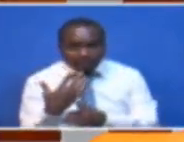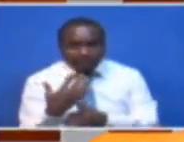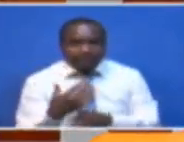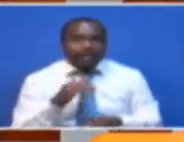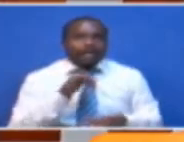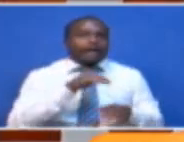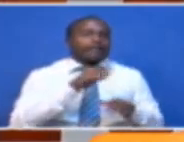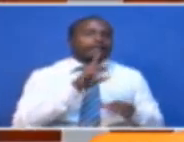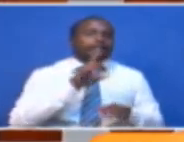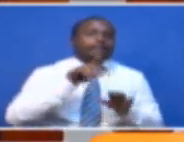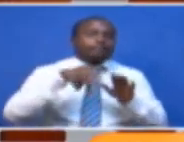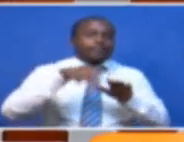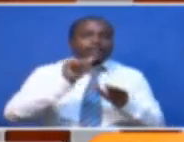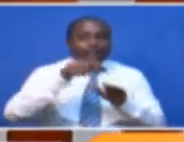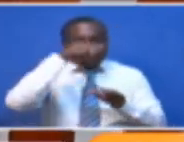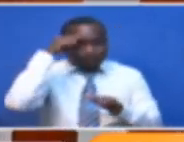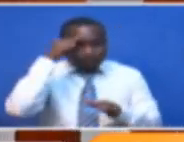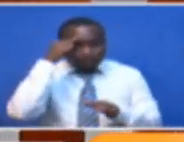power.